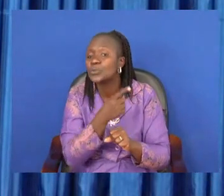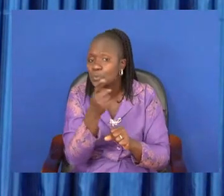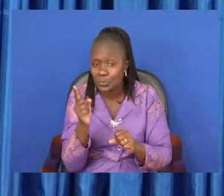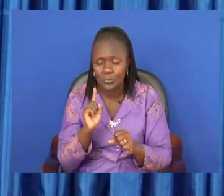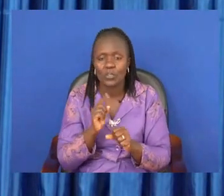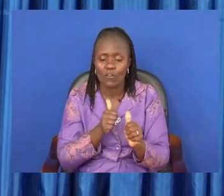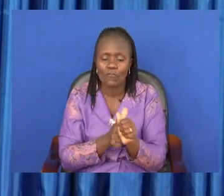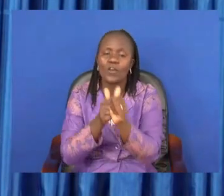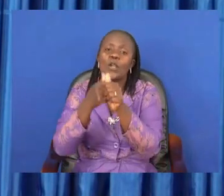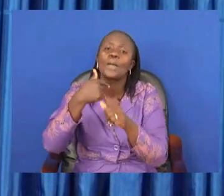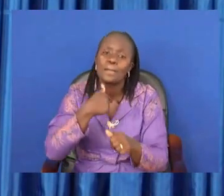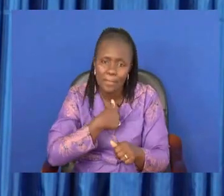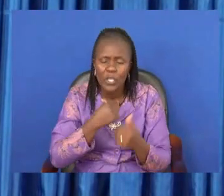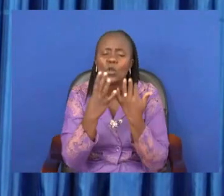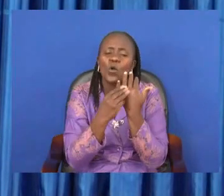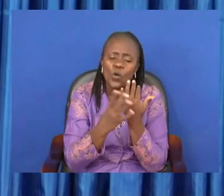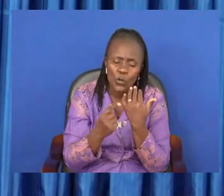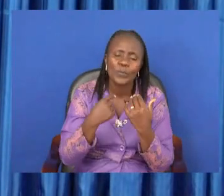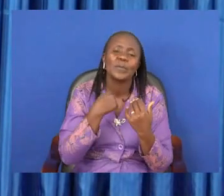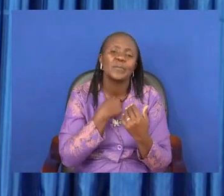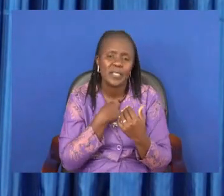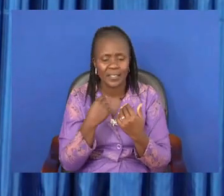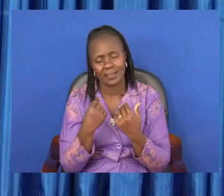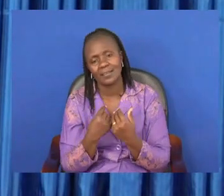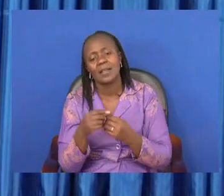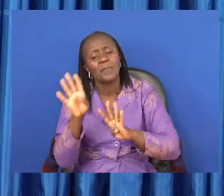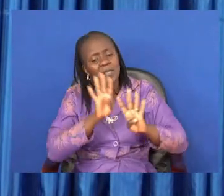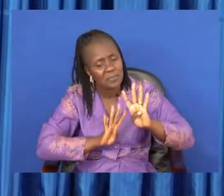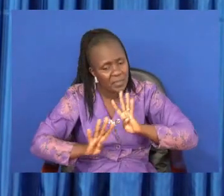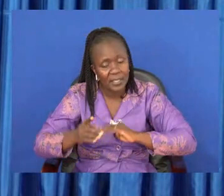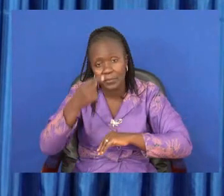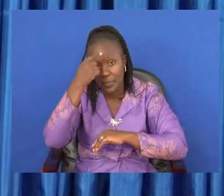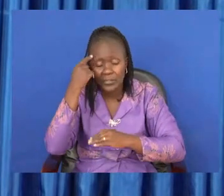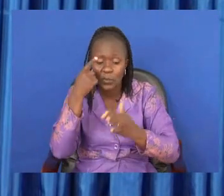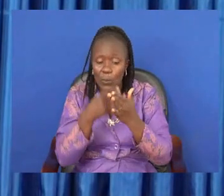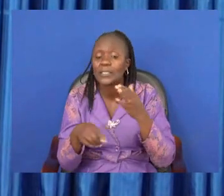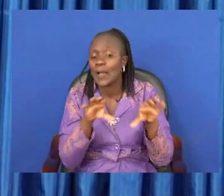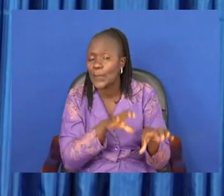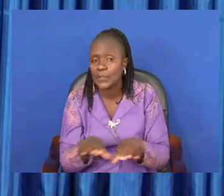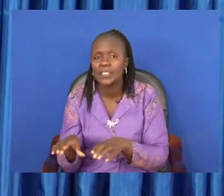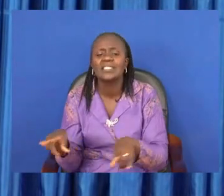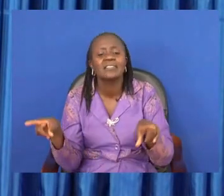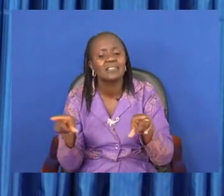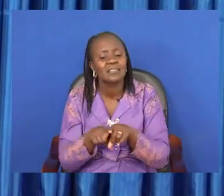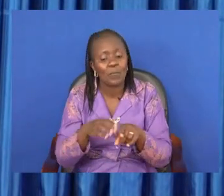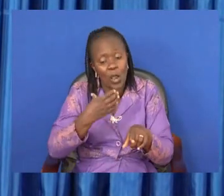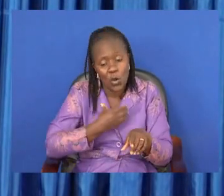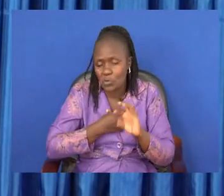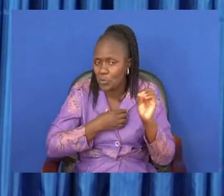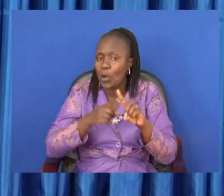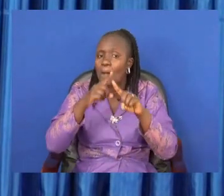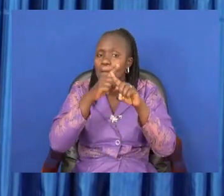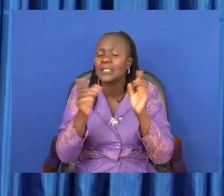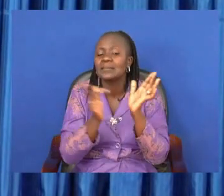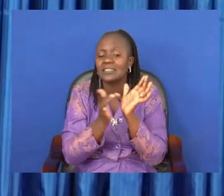you, follow me, imitate me, copy my behaviors, because whatever I am doing is not my own, but